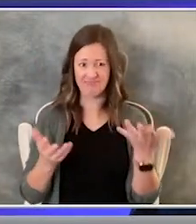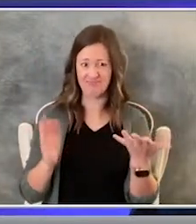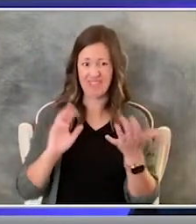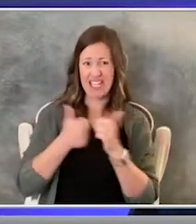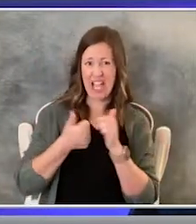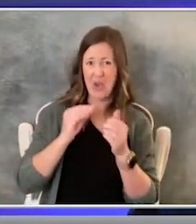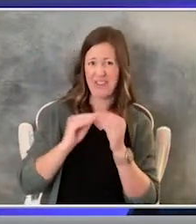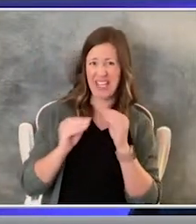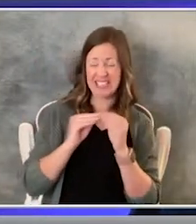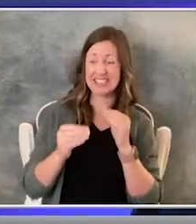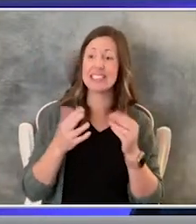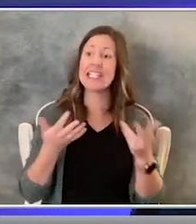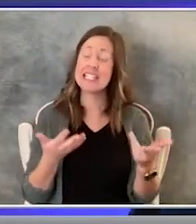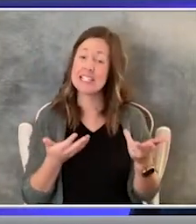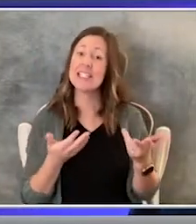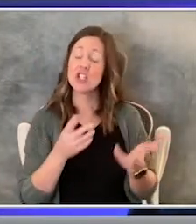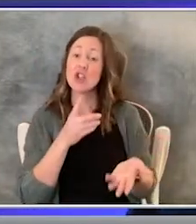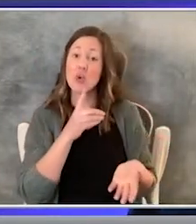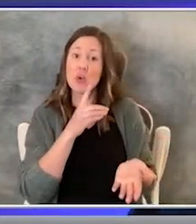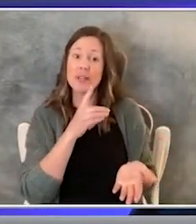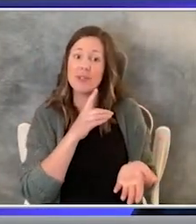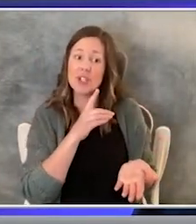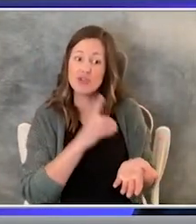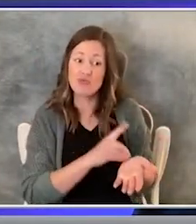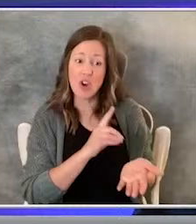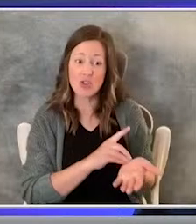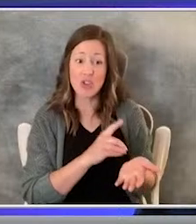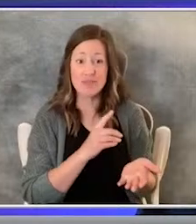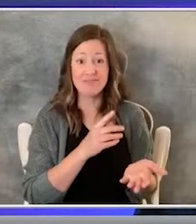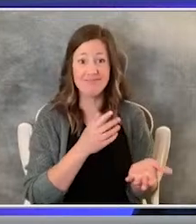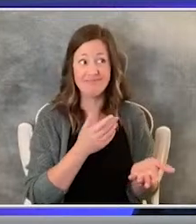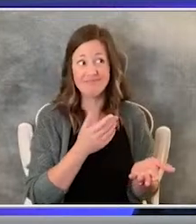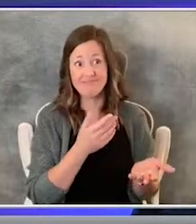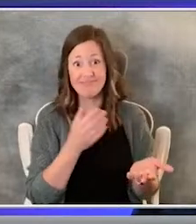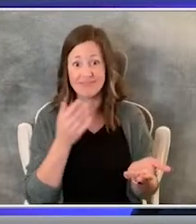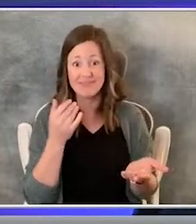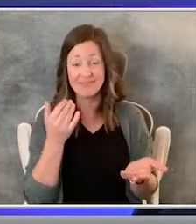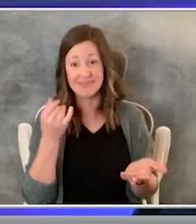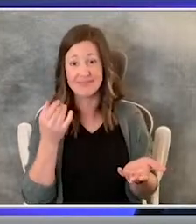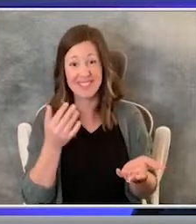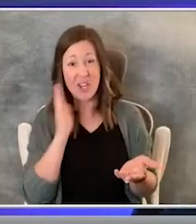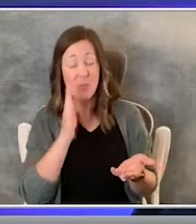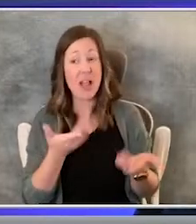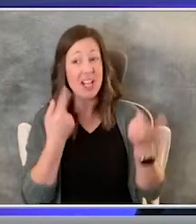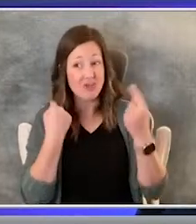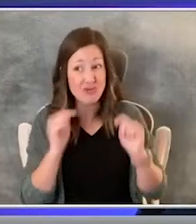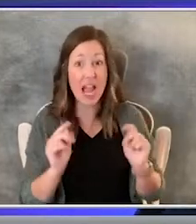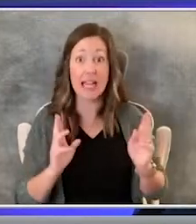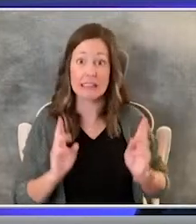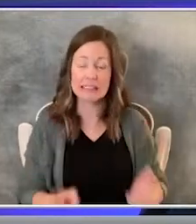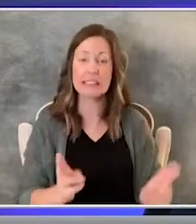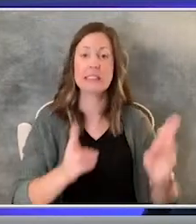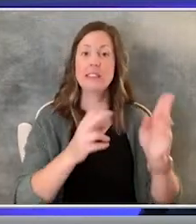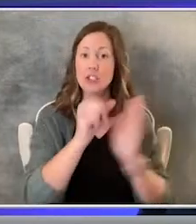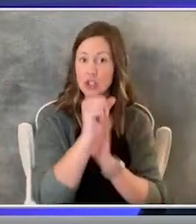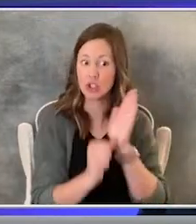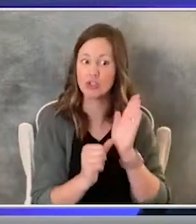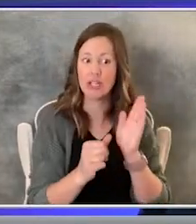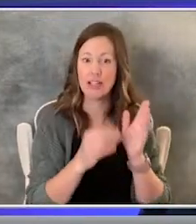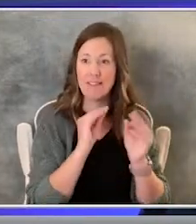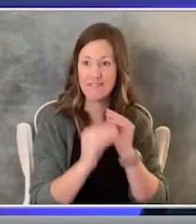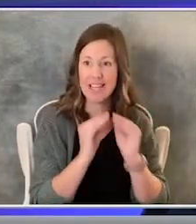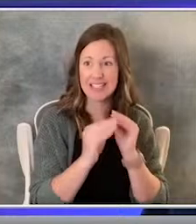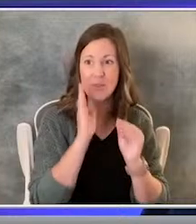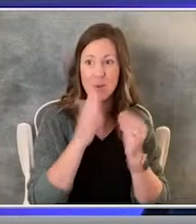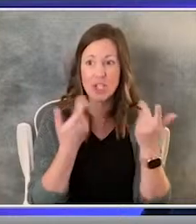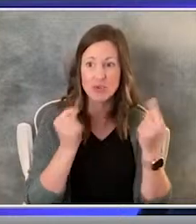So, doctor and doctor, who wants to weigh in? So, you know, you can have arthritic pain in your chest, right? And you can